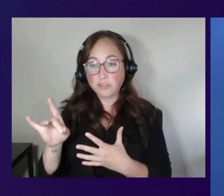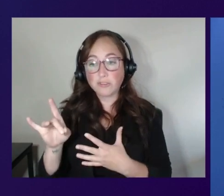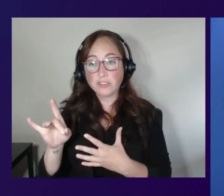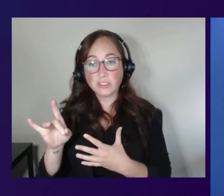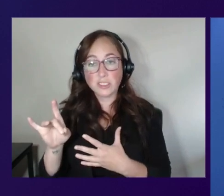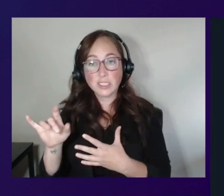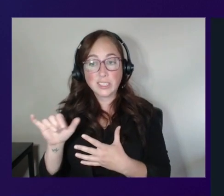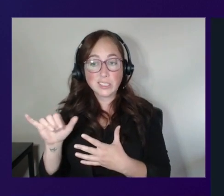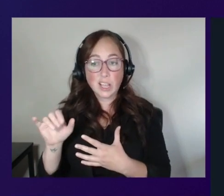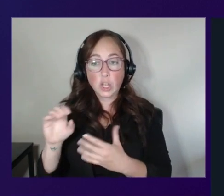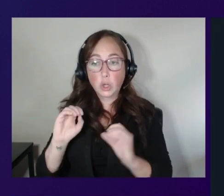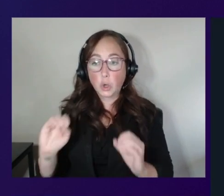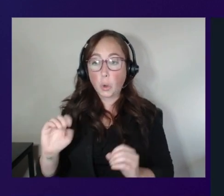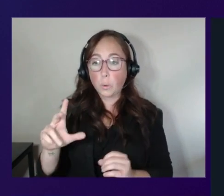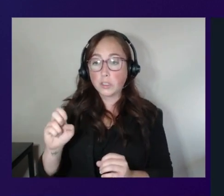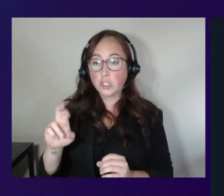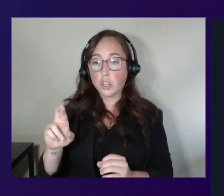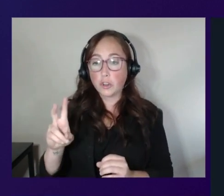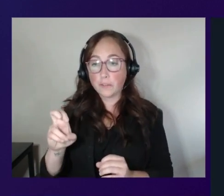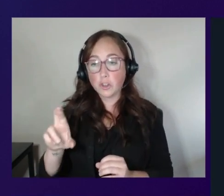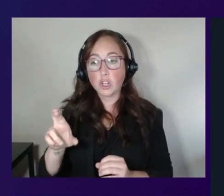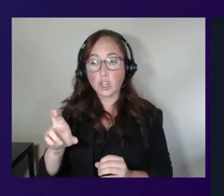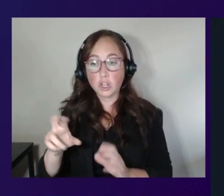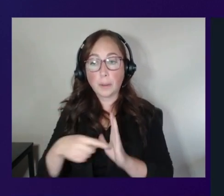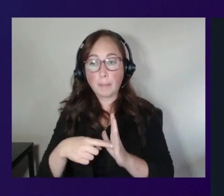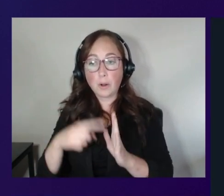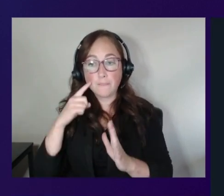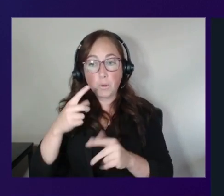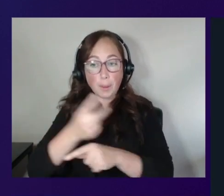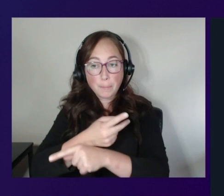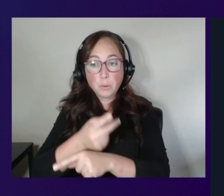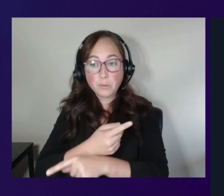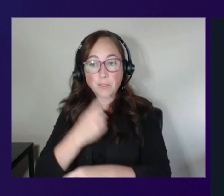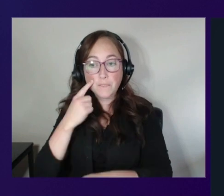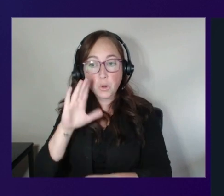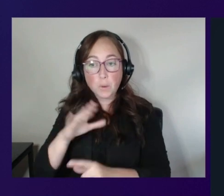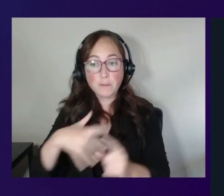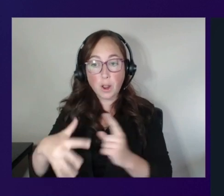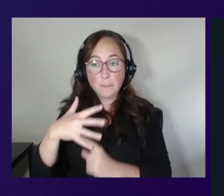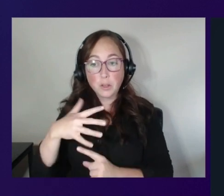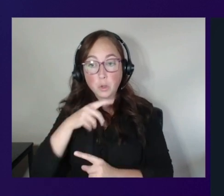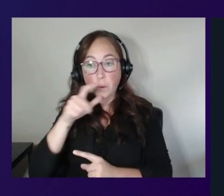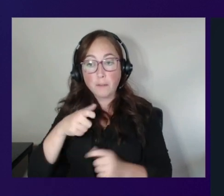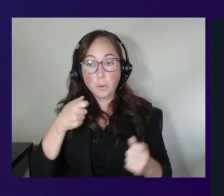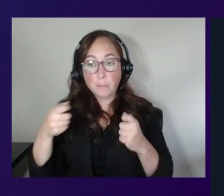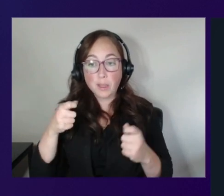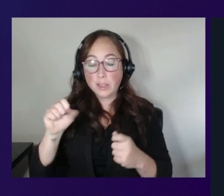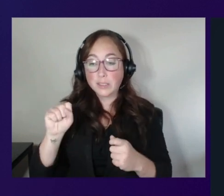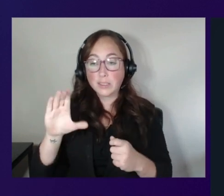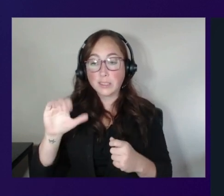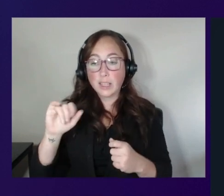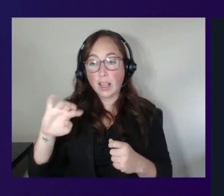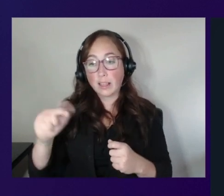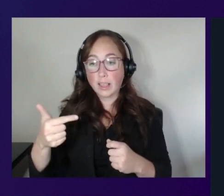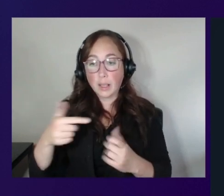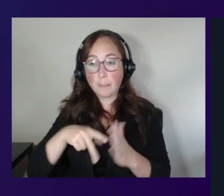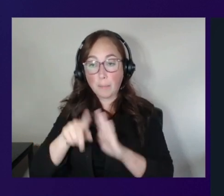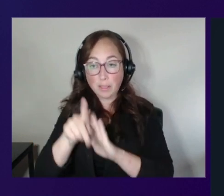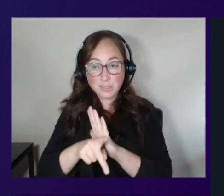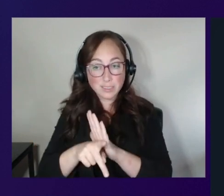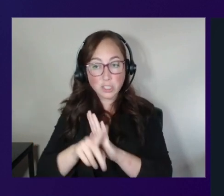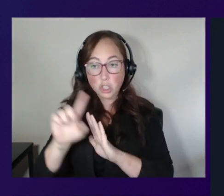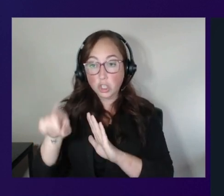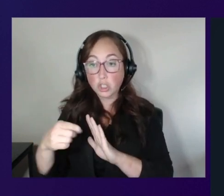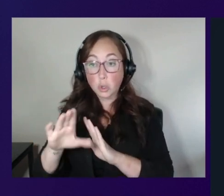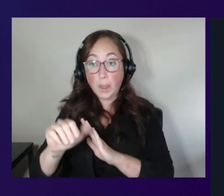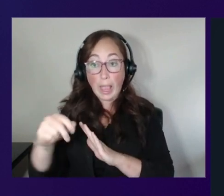model for doing the compute for your AppStream environment, where you don't have to manage scaling policies. You don't have to manage the image. You simply package up your